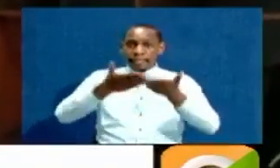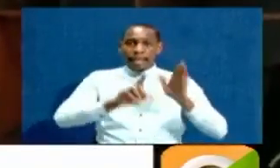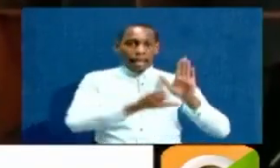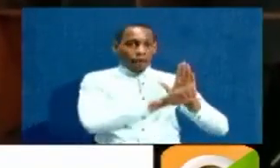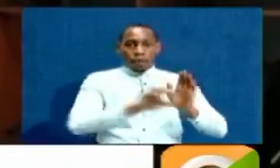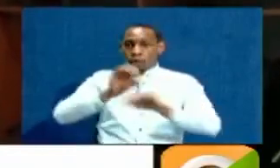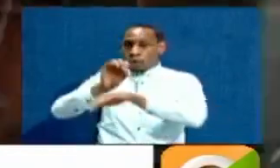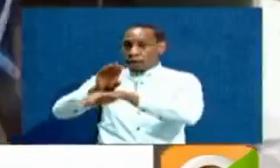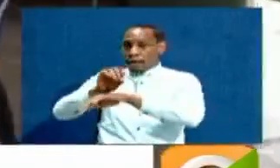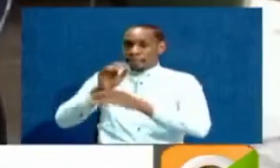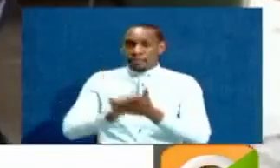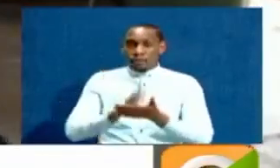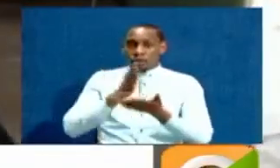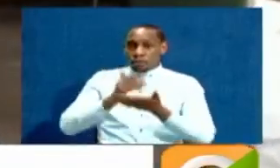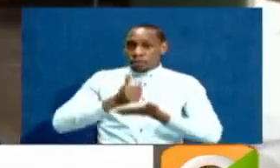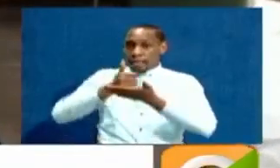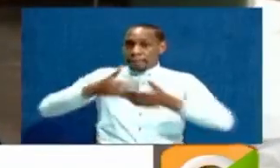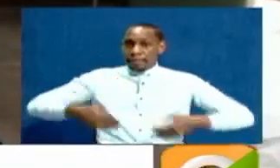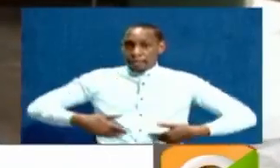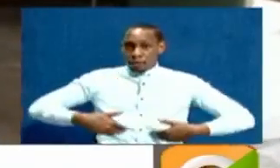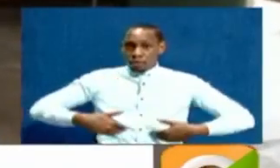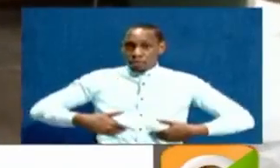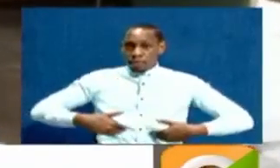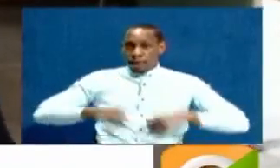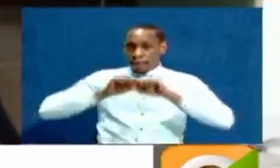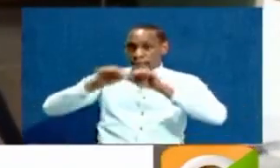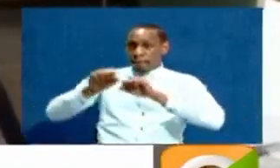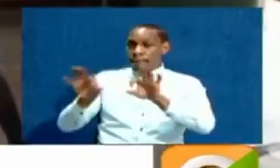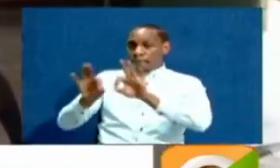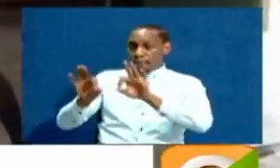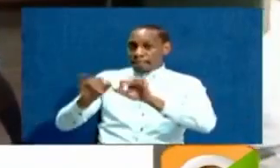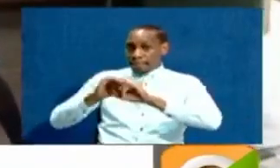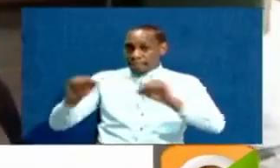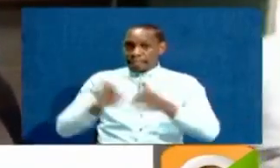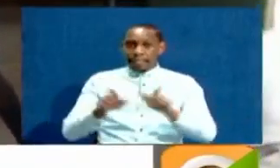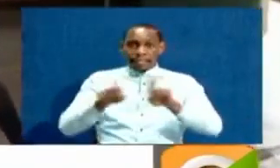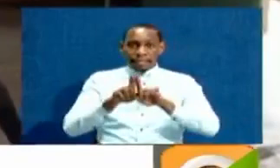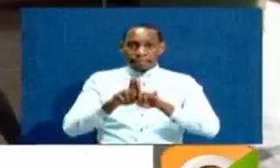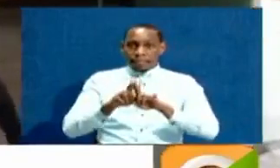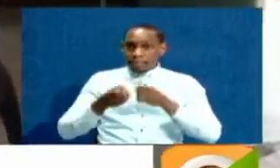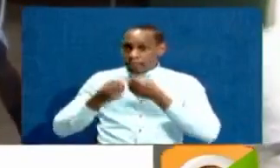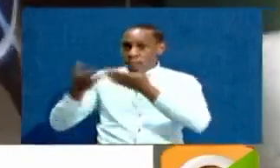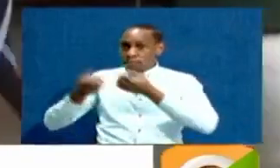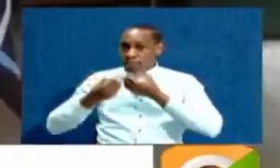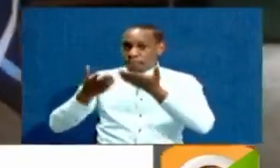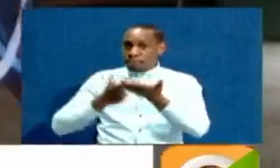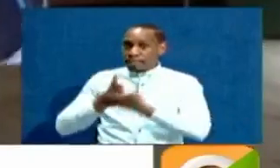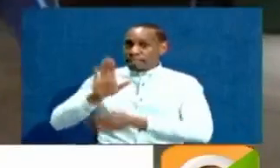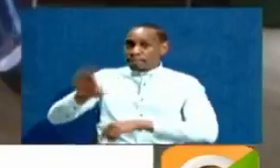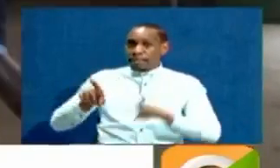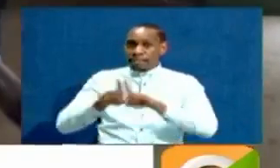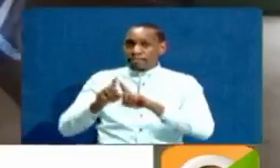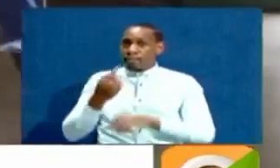legal advice. While he helps young men hone their punching techniques, he throws in information on their rights